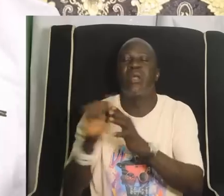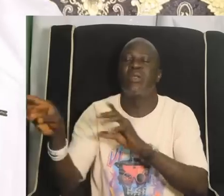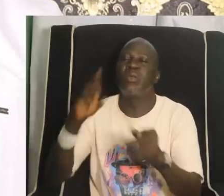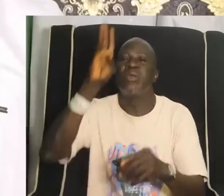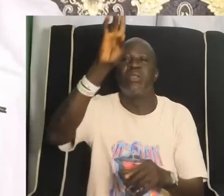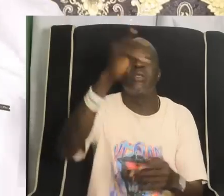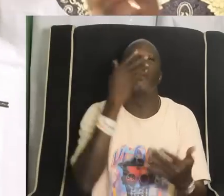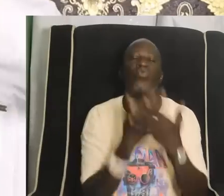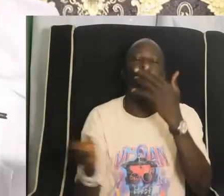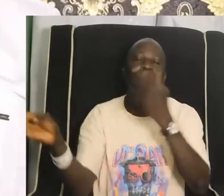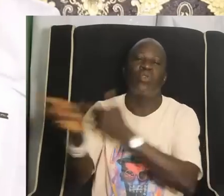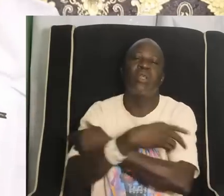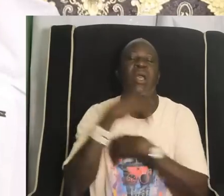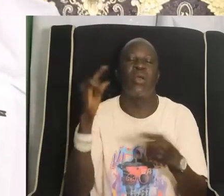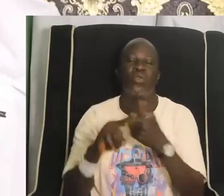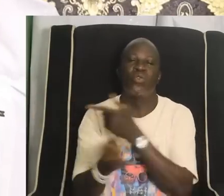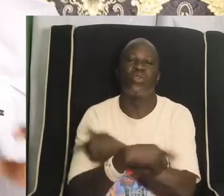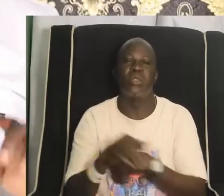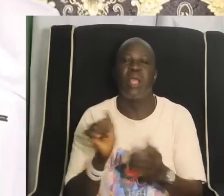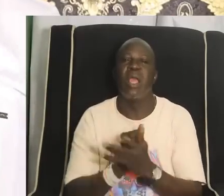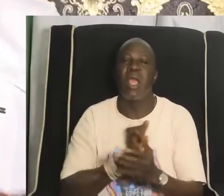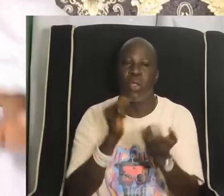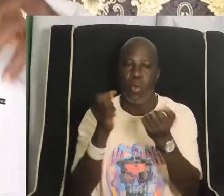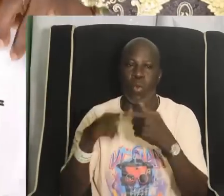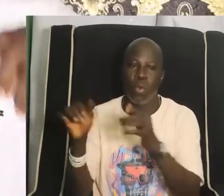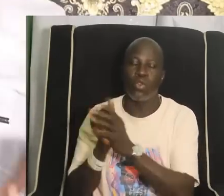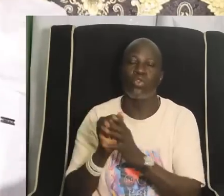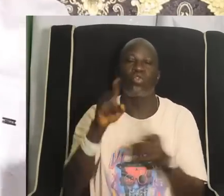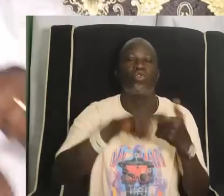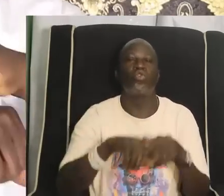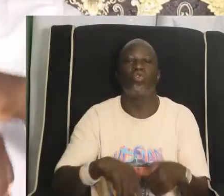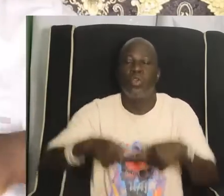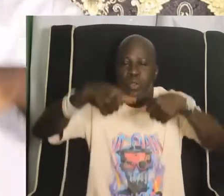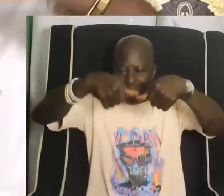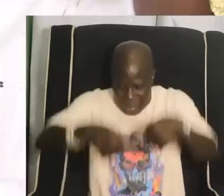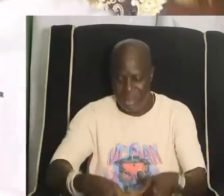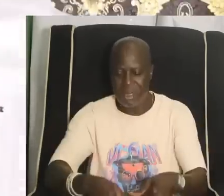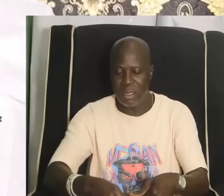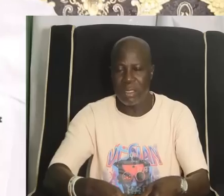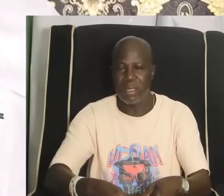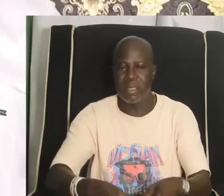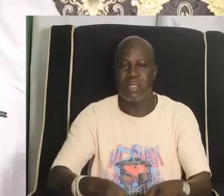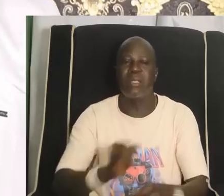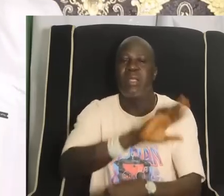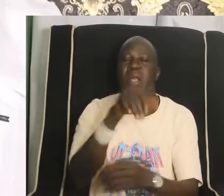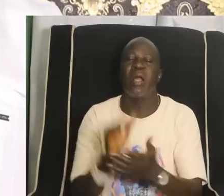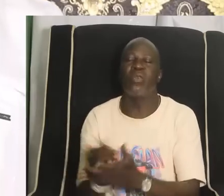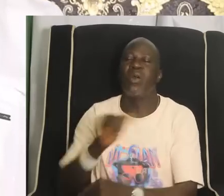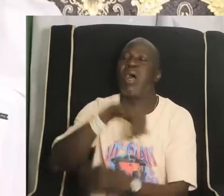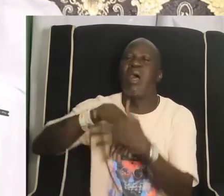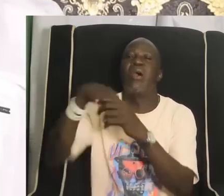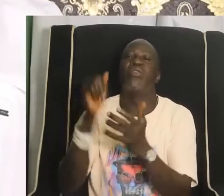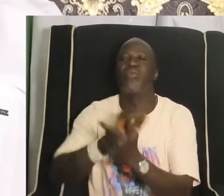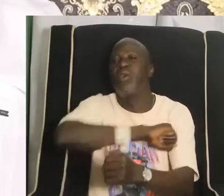for 7 good days. Leo Neyi. Today. After taking you, after fear, share more cool, not bad of deal. We want to take you out